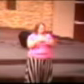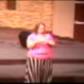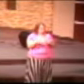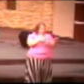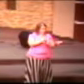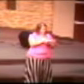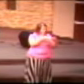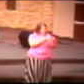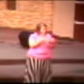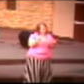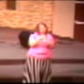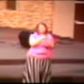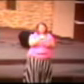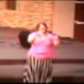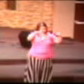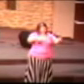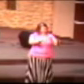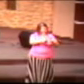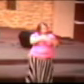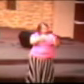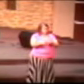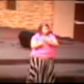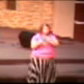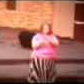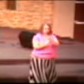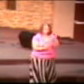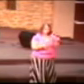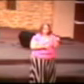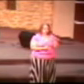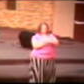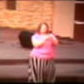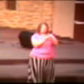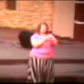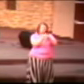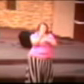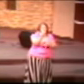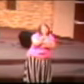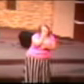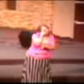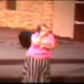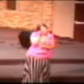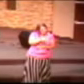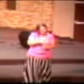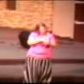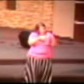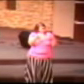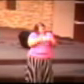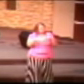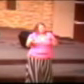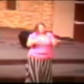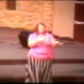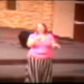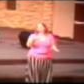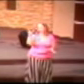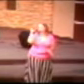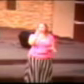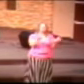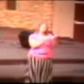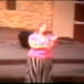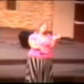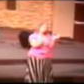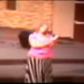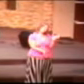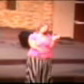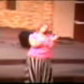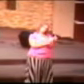member, this family shows up. Do you know why? Because that's what family does. I've heard it over and